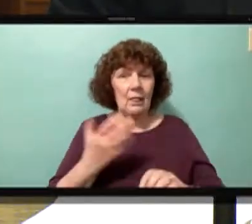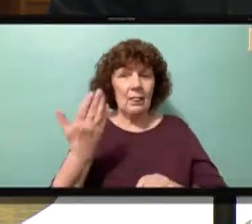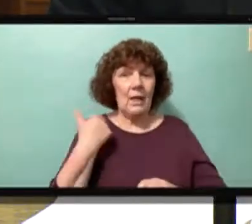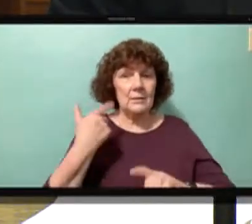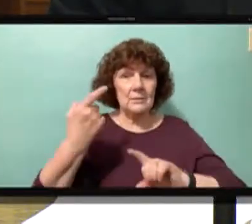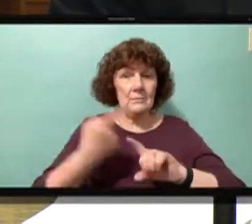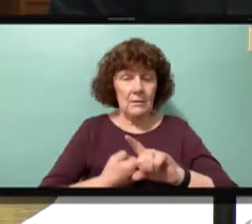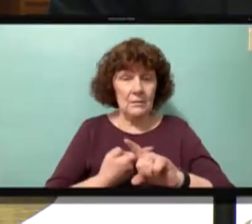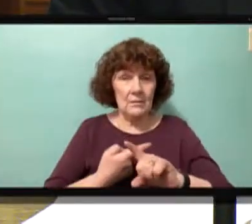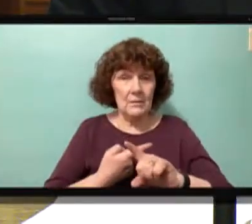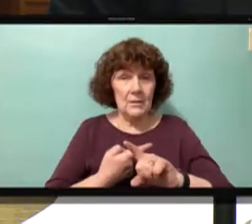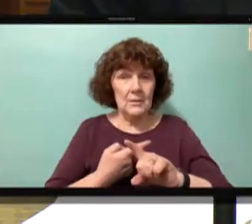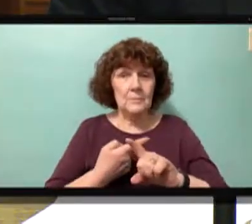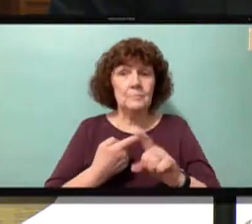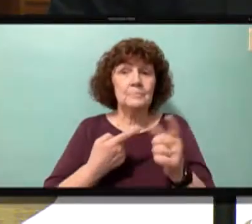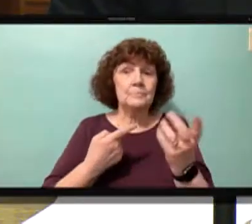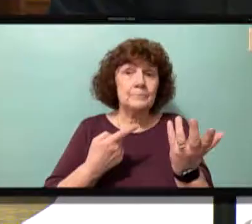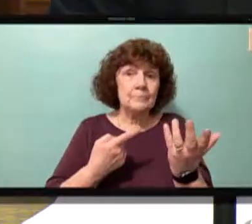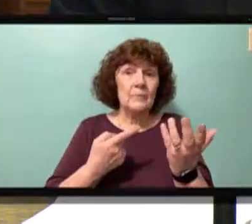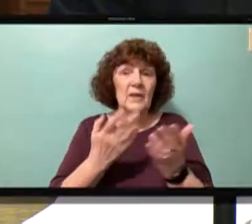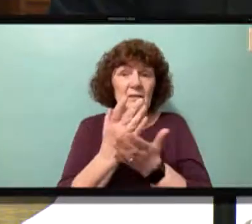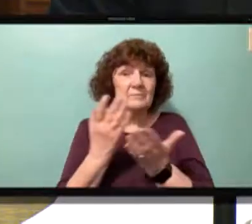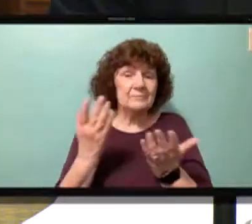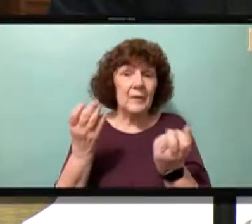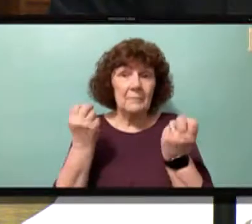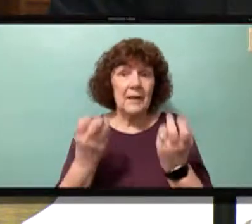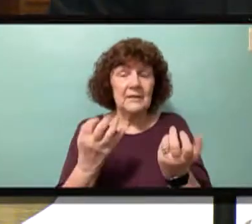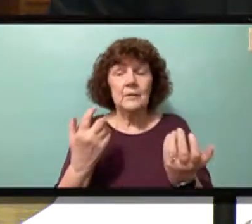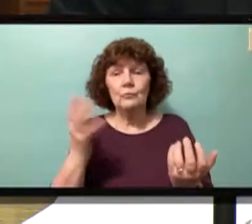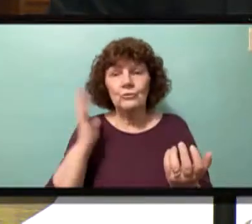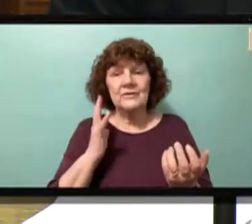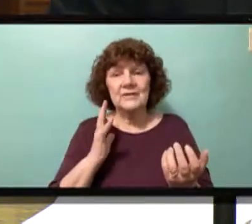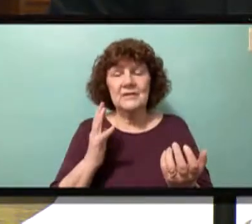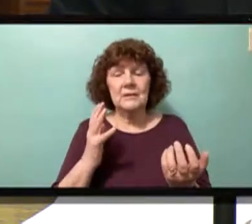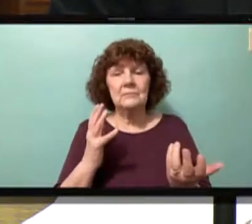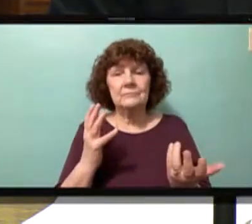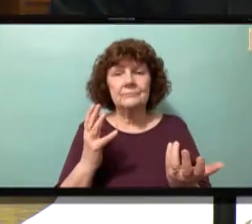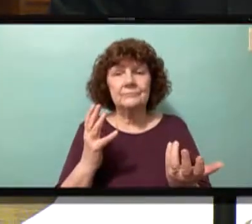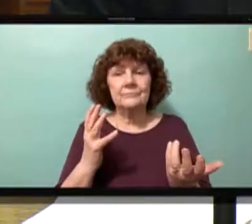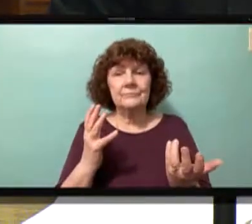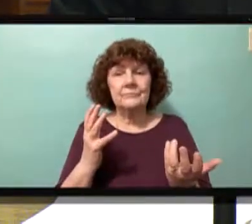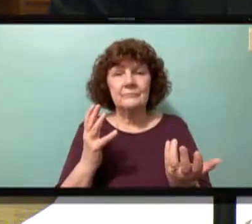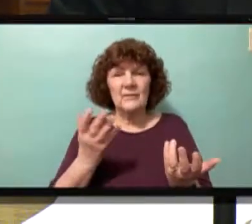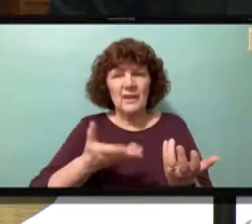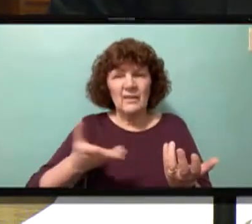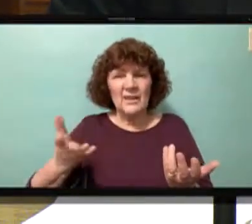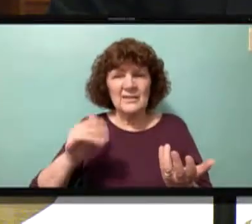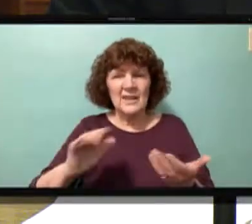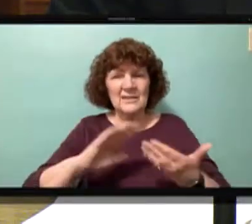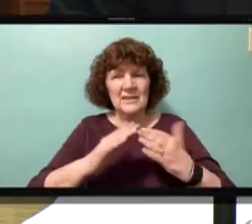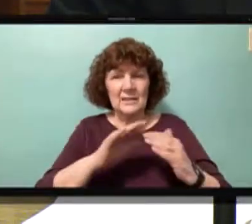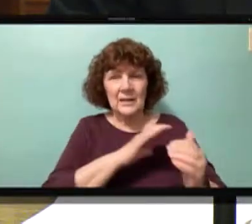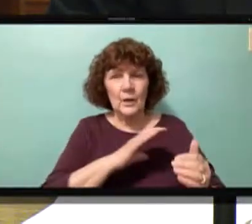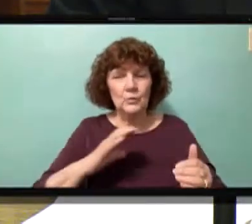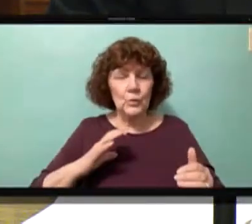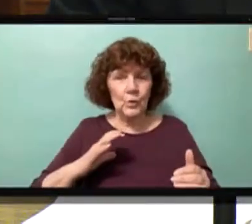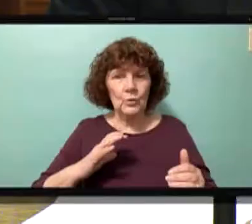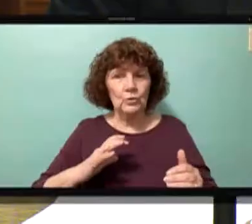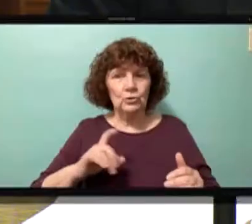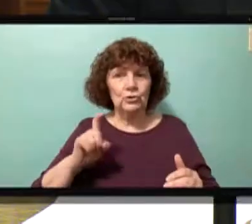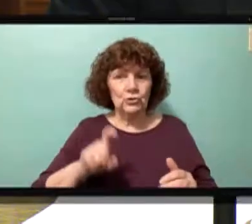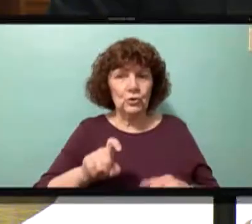were previously found to be things that city council should work